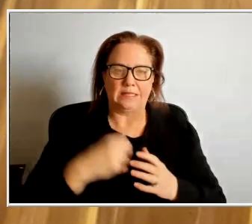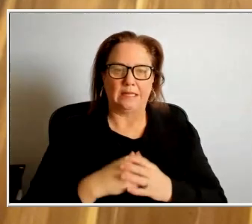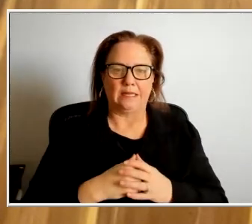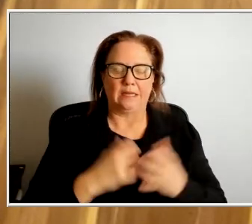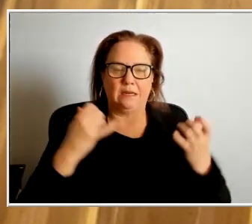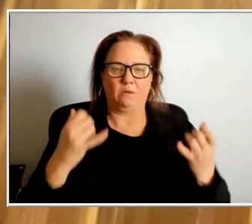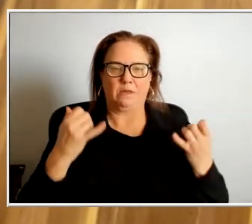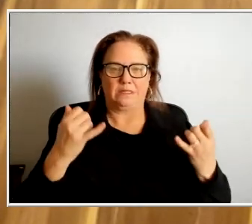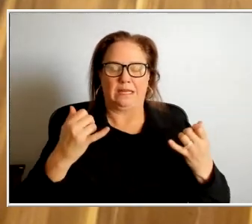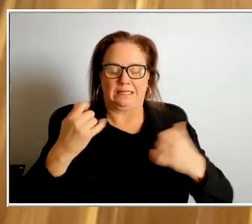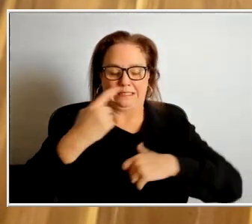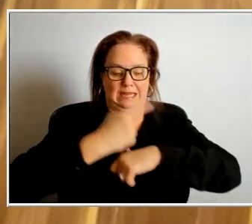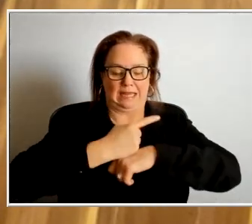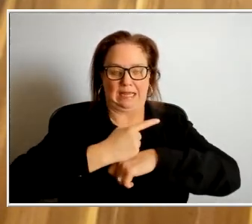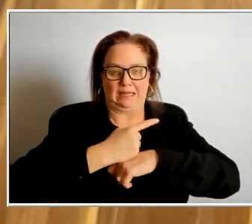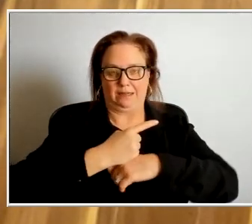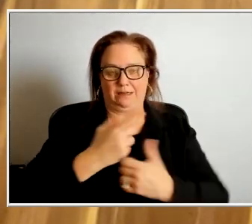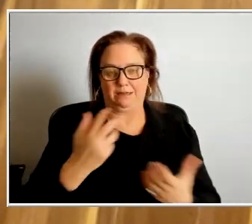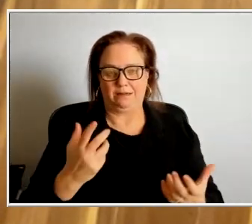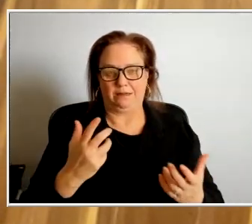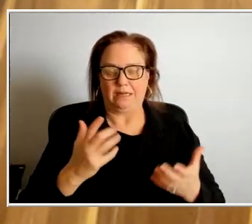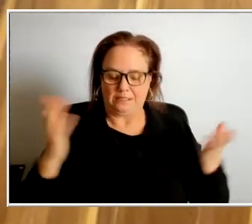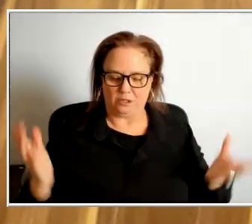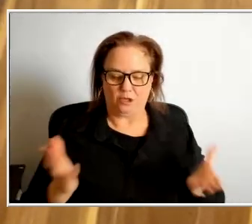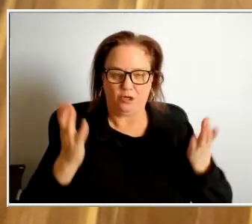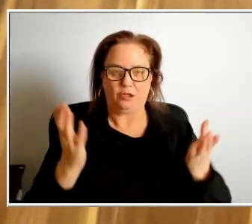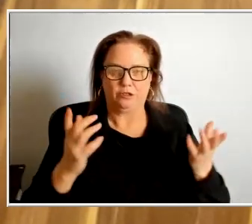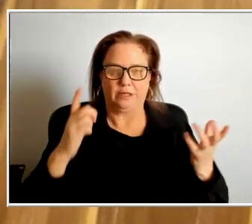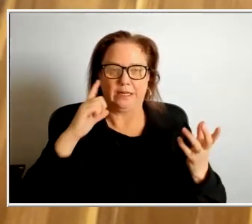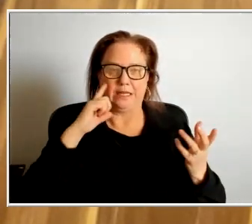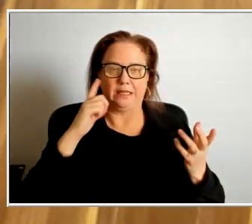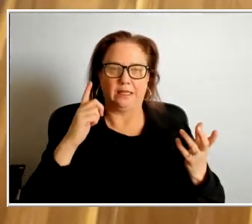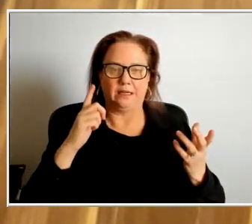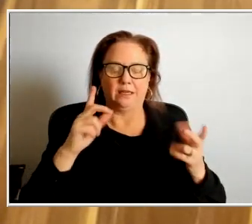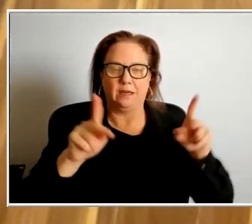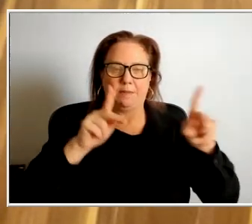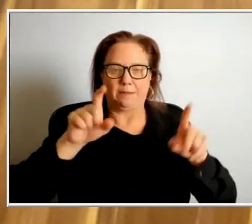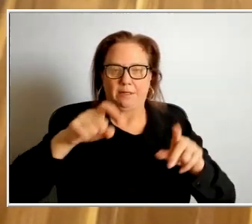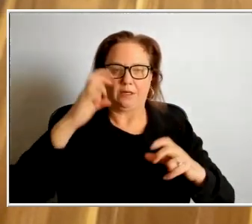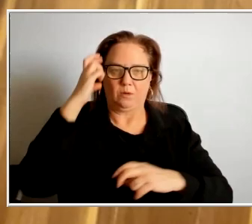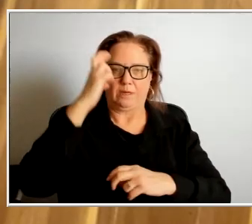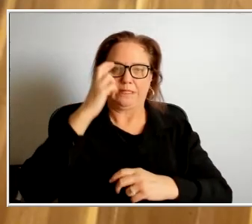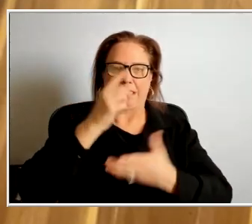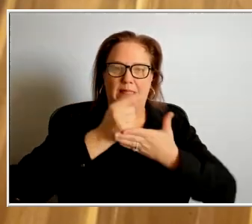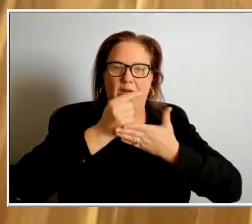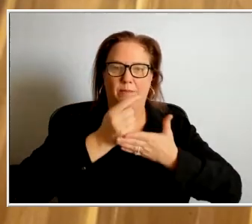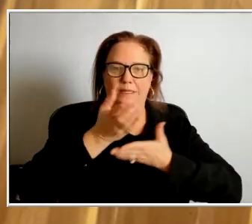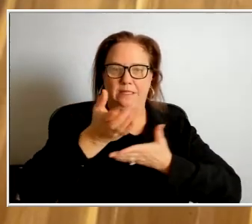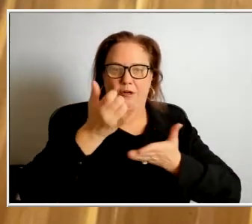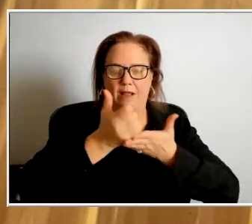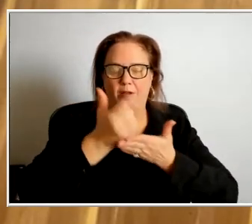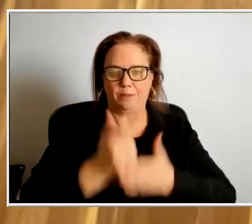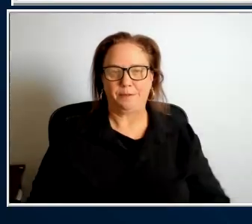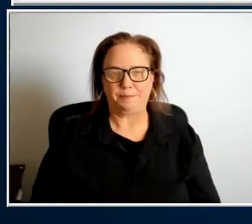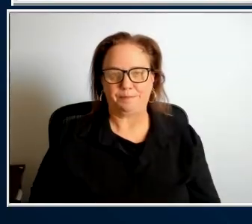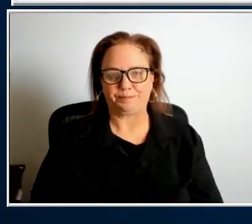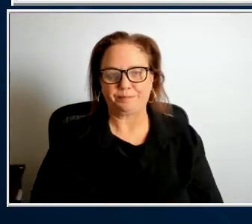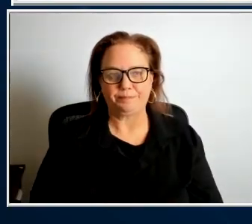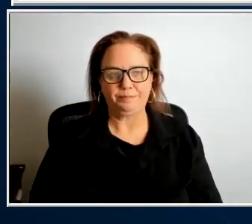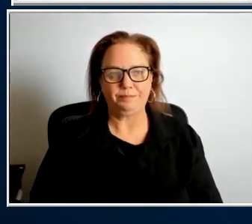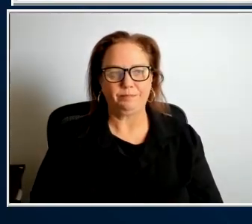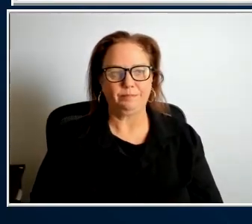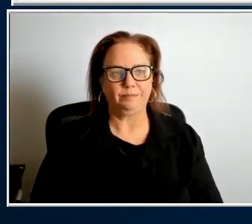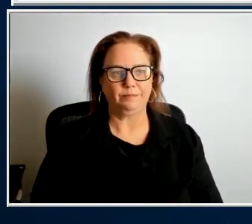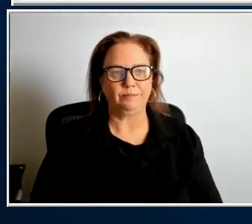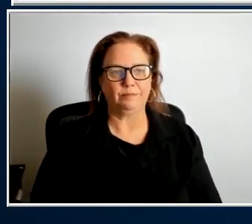Whereas in today's day and age, it's encouraged. And I think that, people need to realize therapy is there to help. Well, I want to